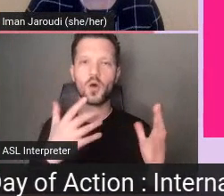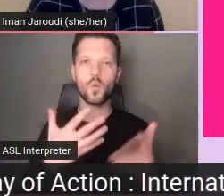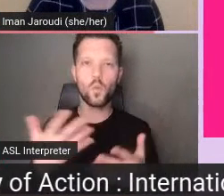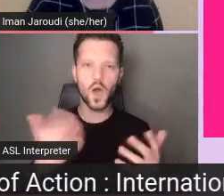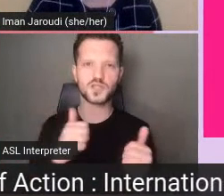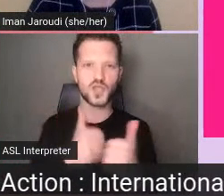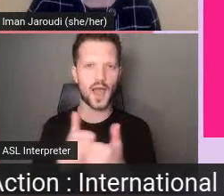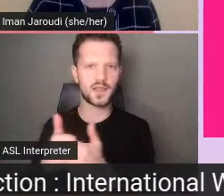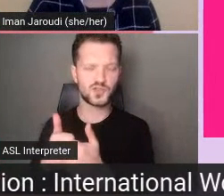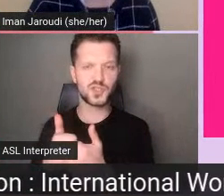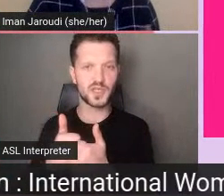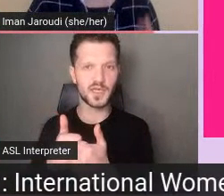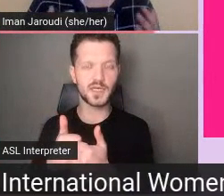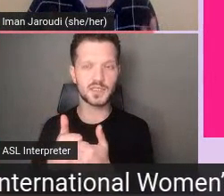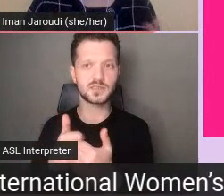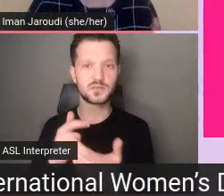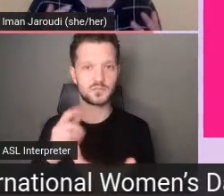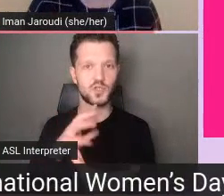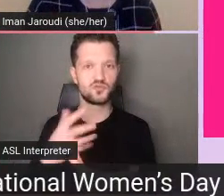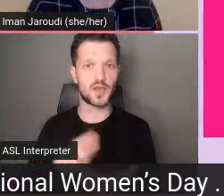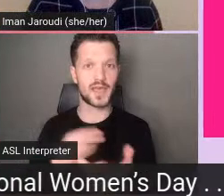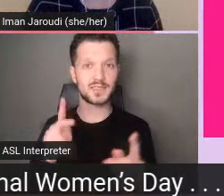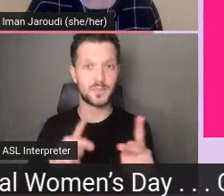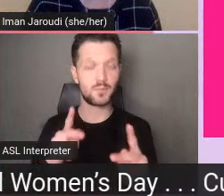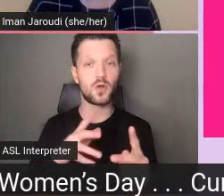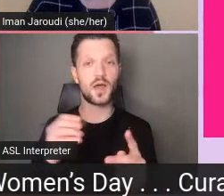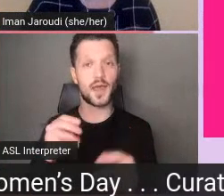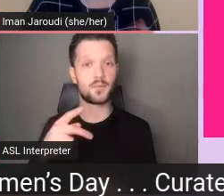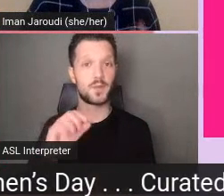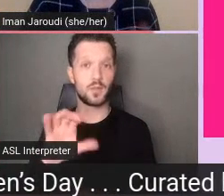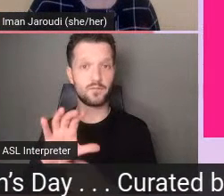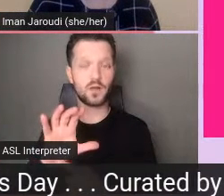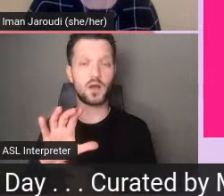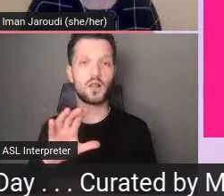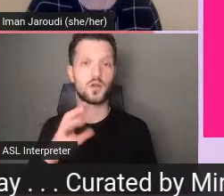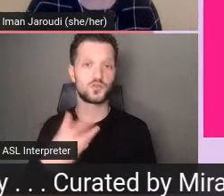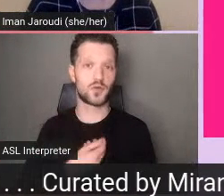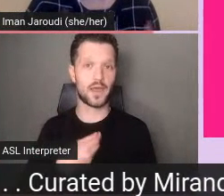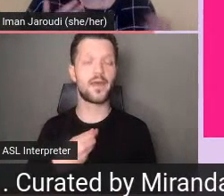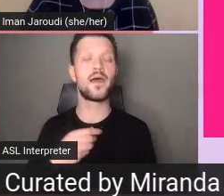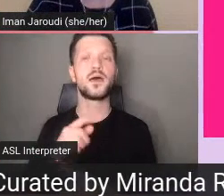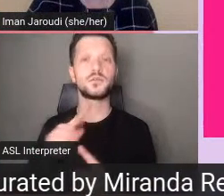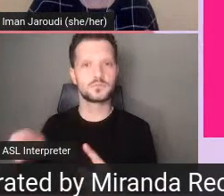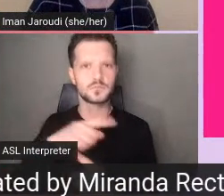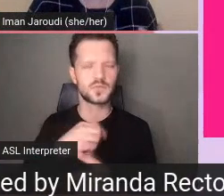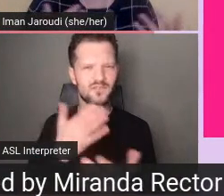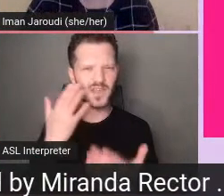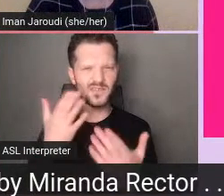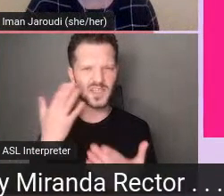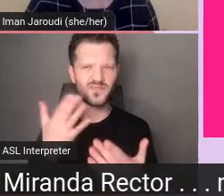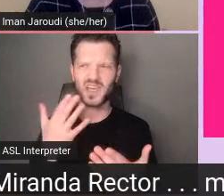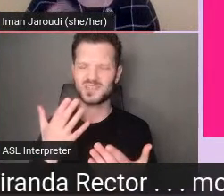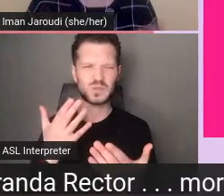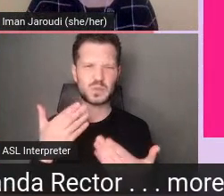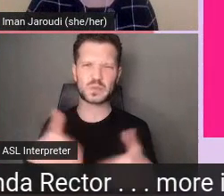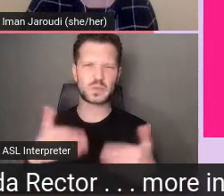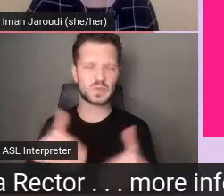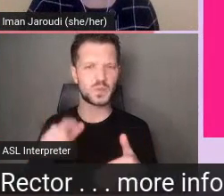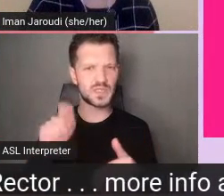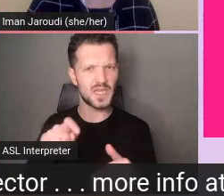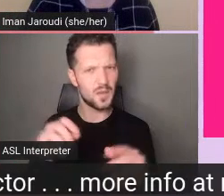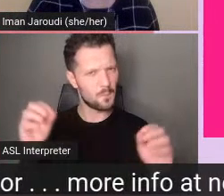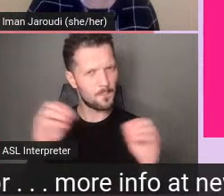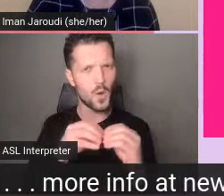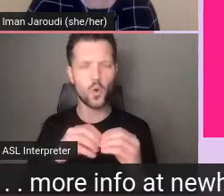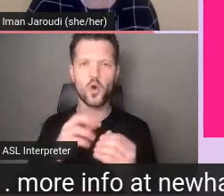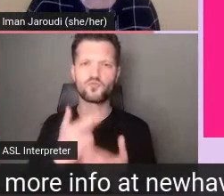in this moment. And I cannot stress enough the extent to which further resources need to be dedicated to the trans